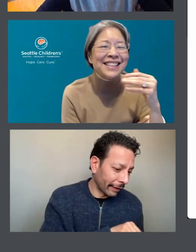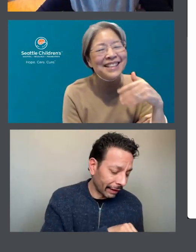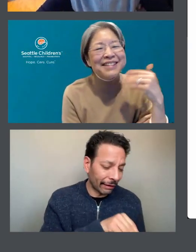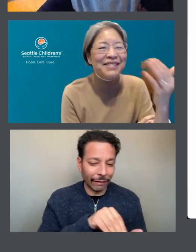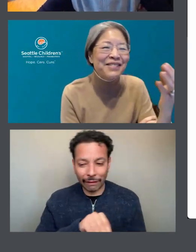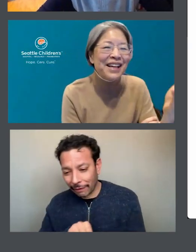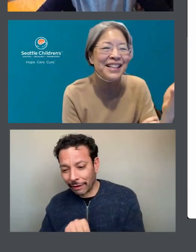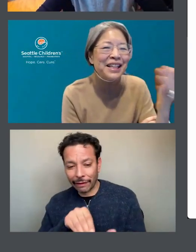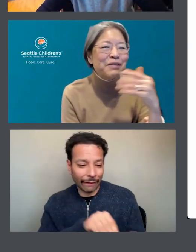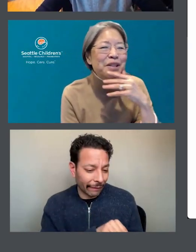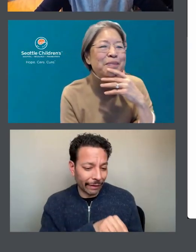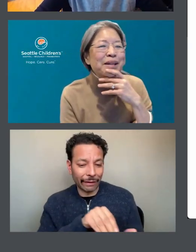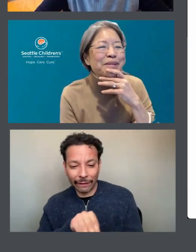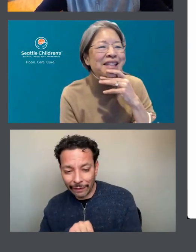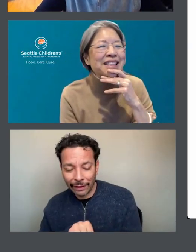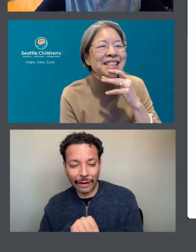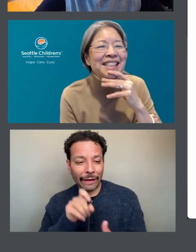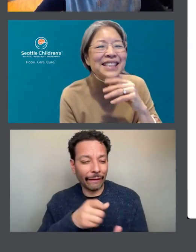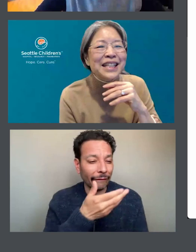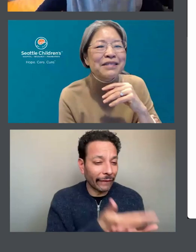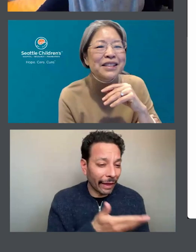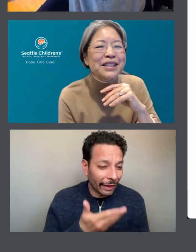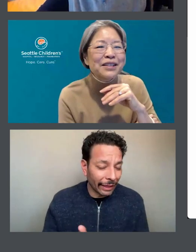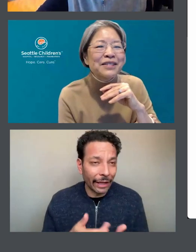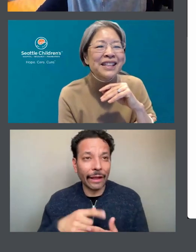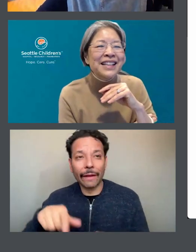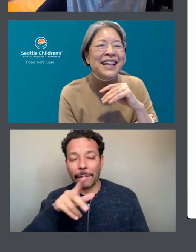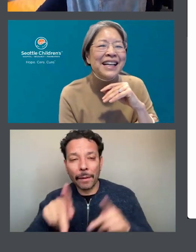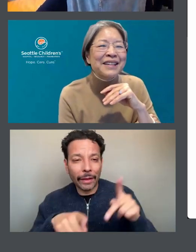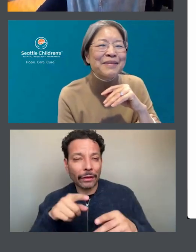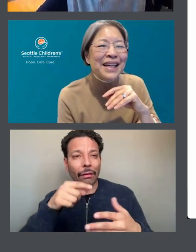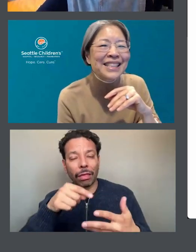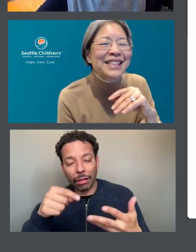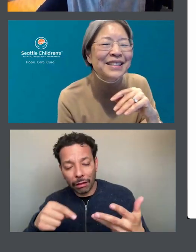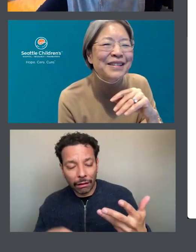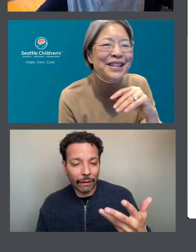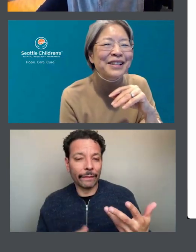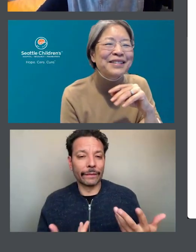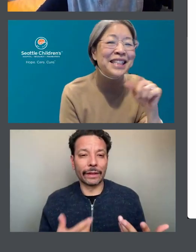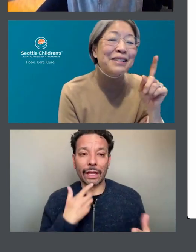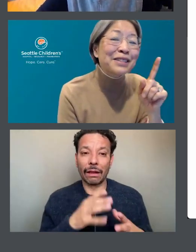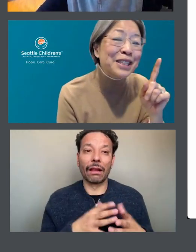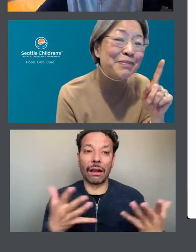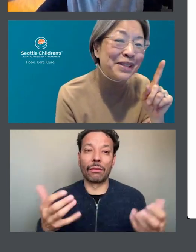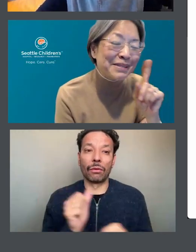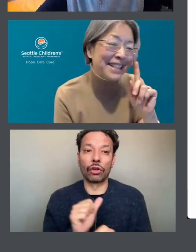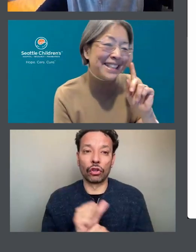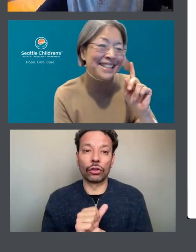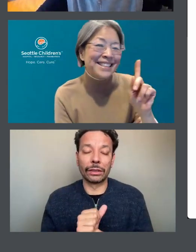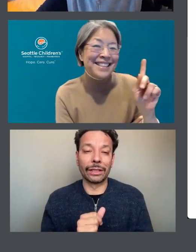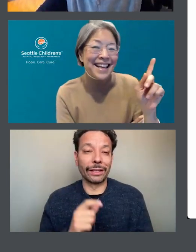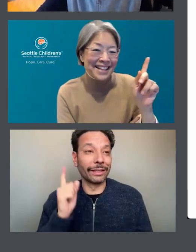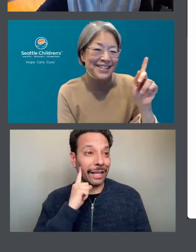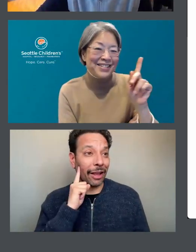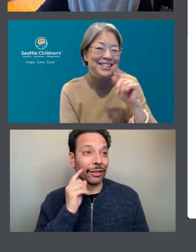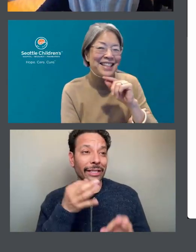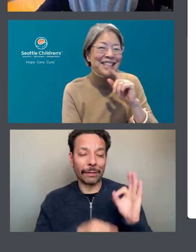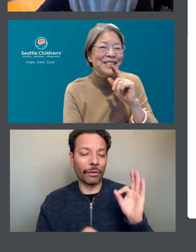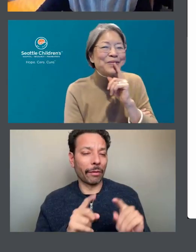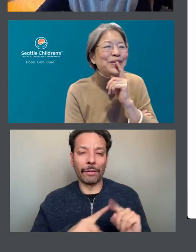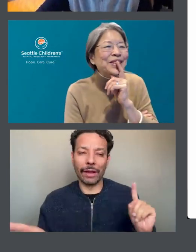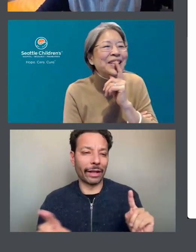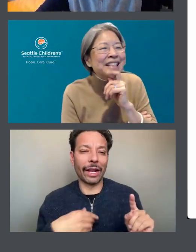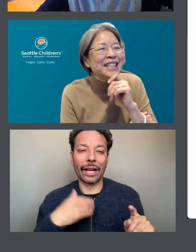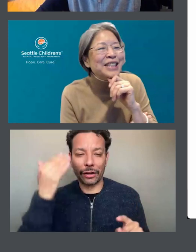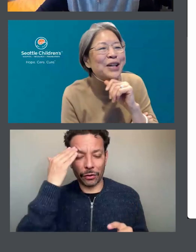is a process, and then you have to validate with the population, et cetera. So I can imagine, it sounds simple, but it is, I know